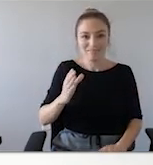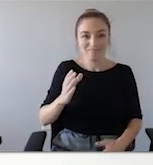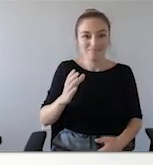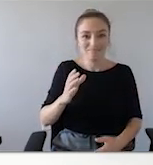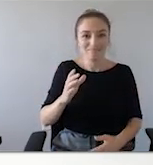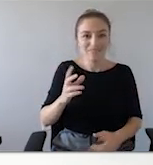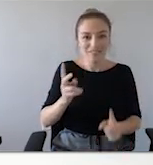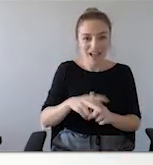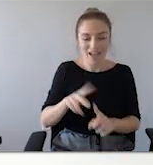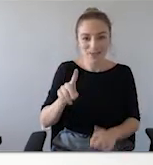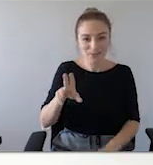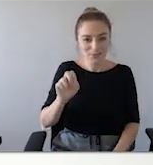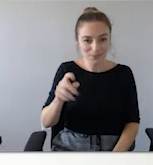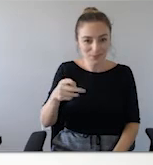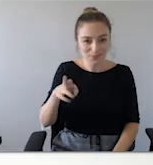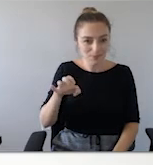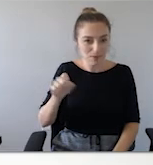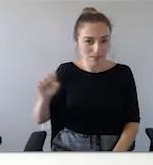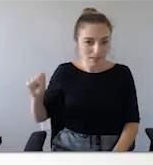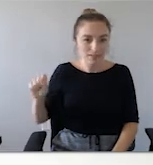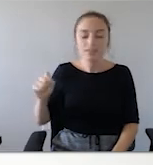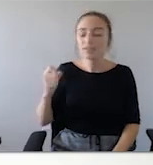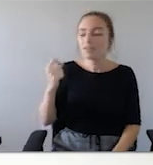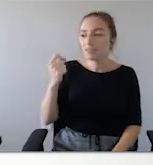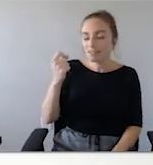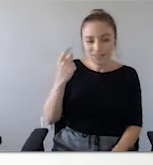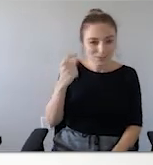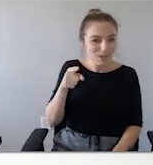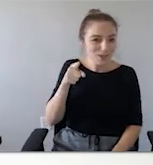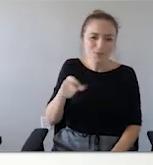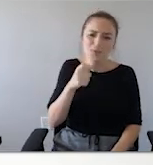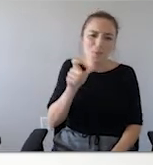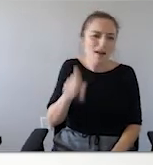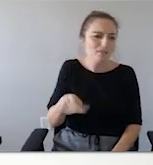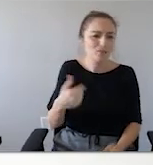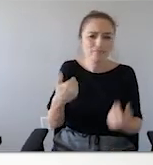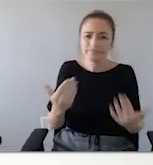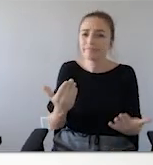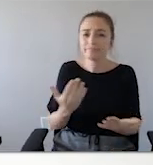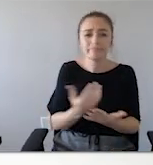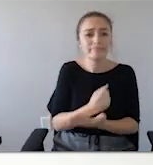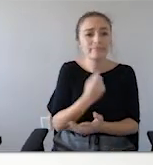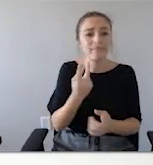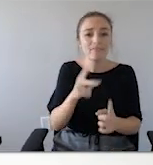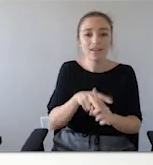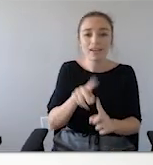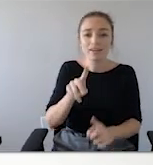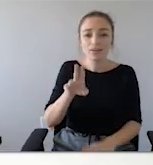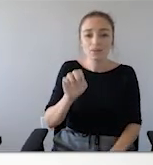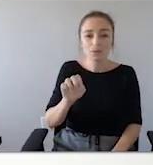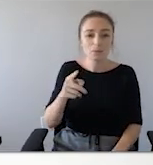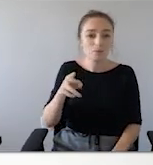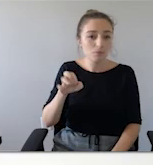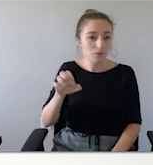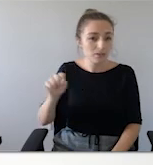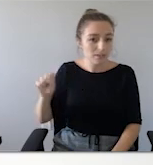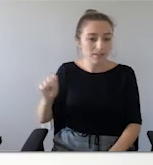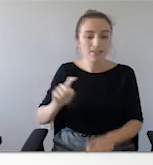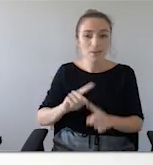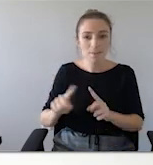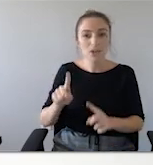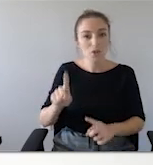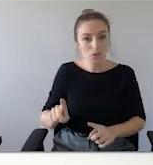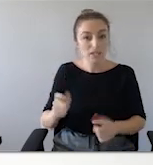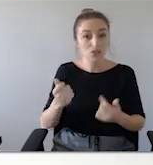to file, but they have to think and believe that you will. Those procedural safeguards